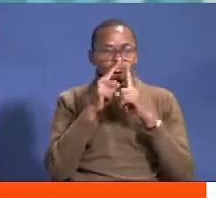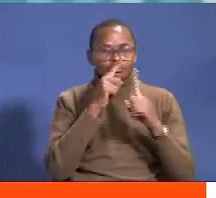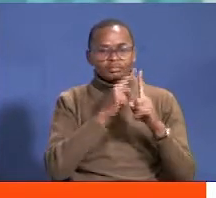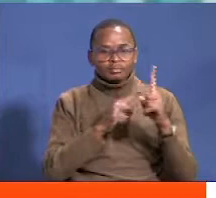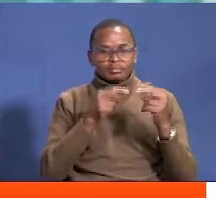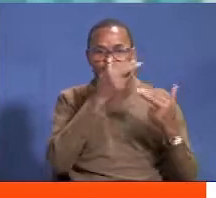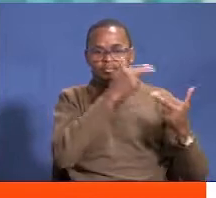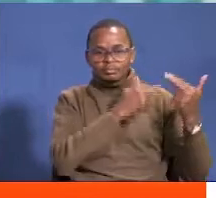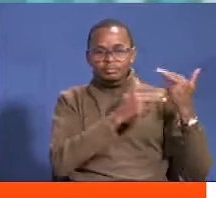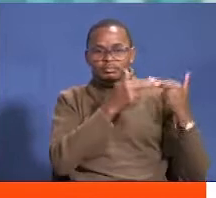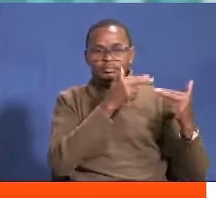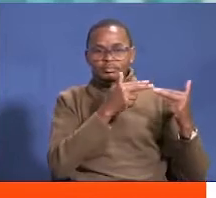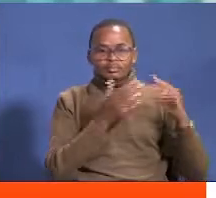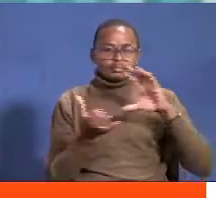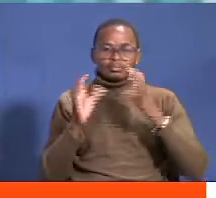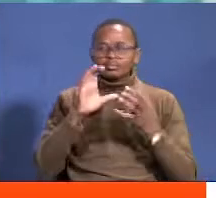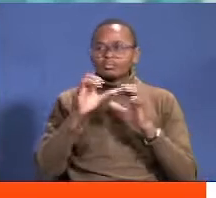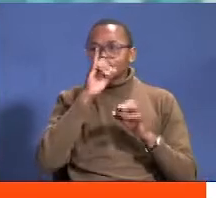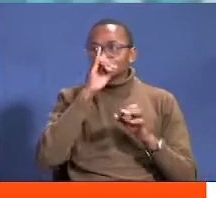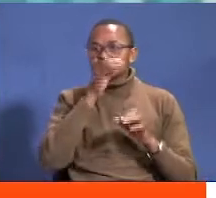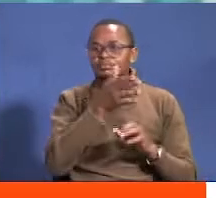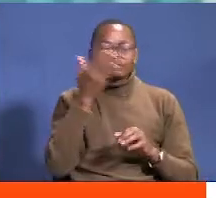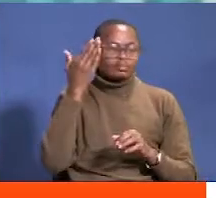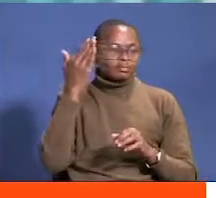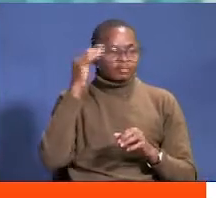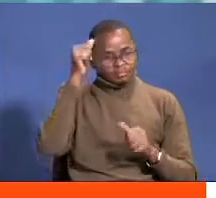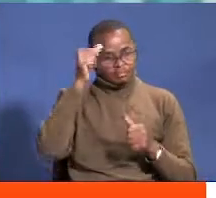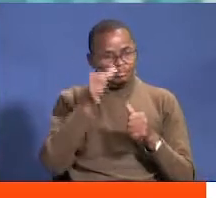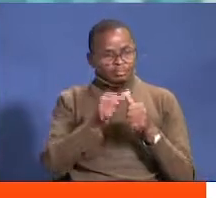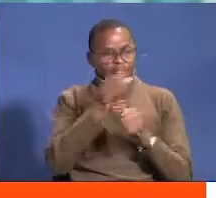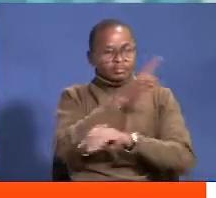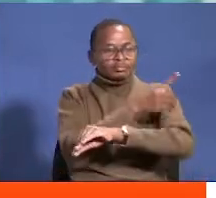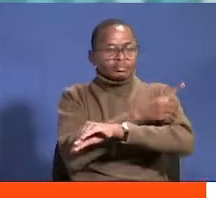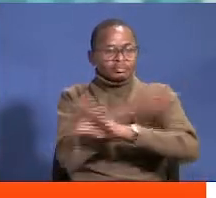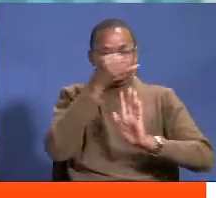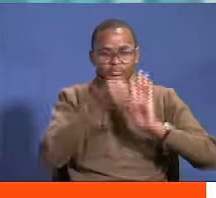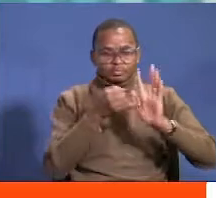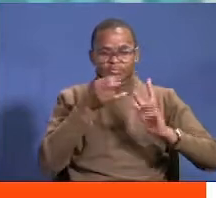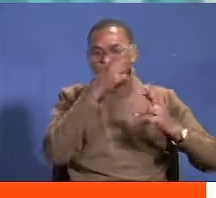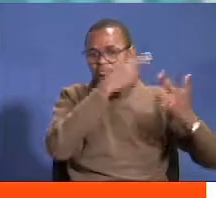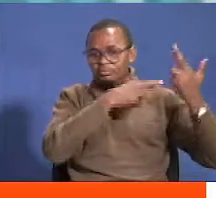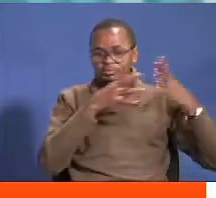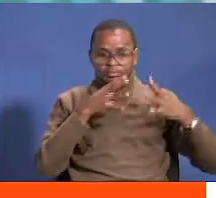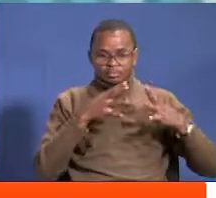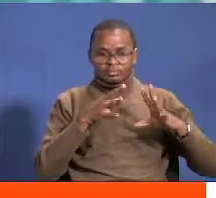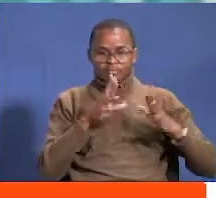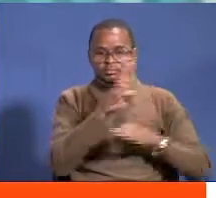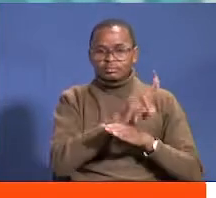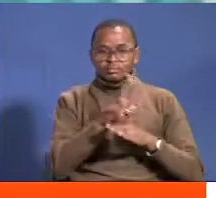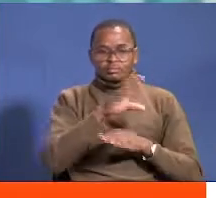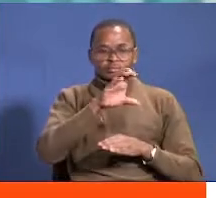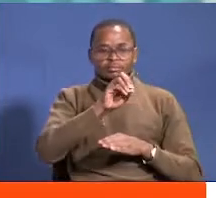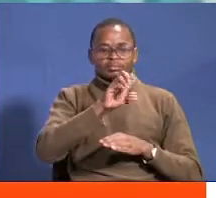about history of, climate change, it's been there in the past. Remember the days of Industrial Revolution when people utilized